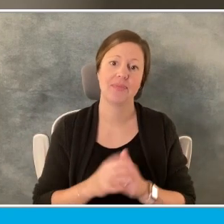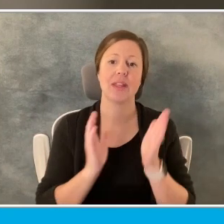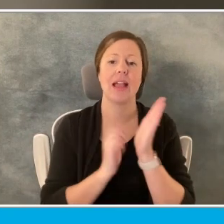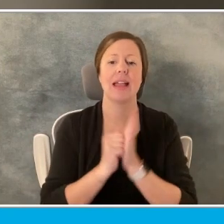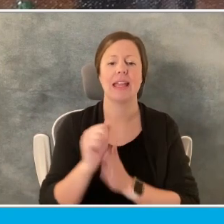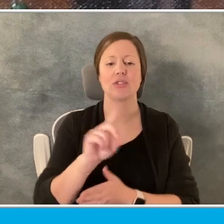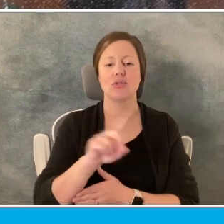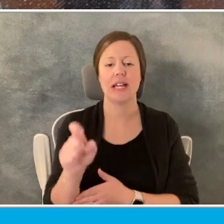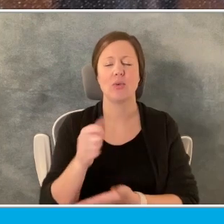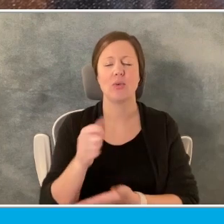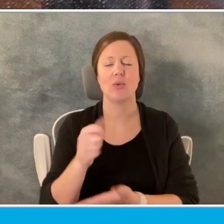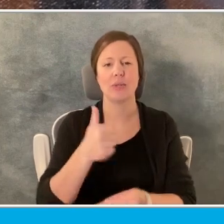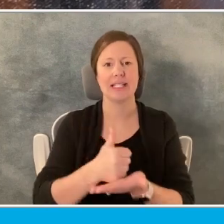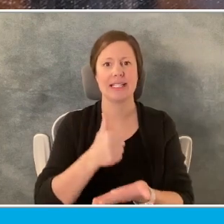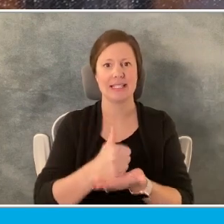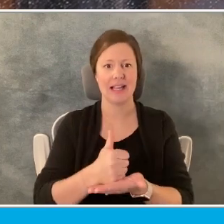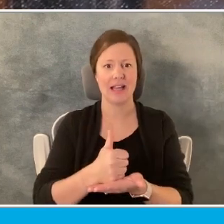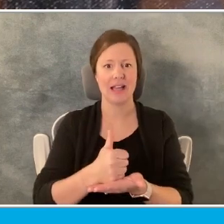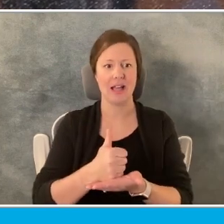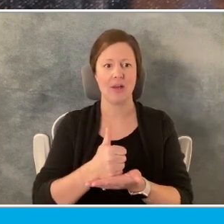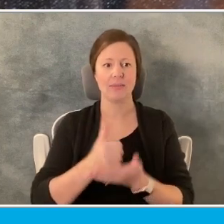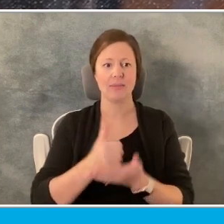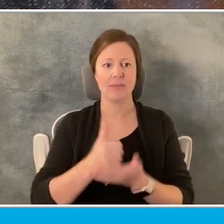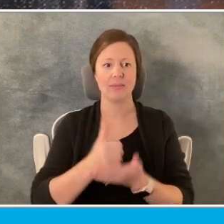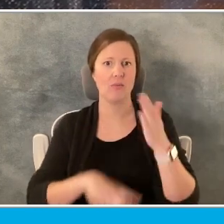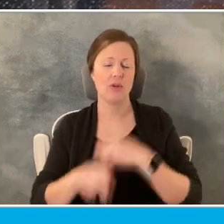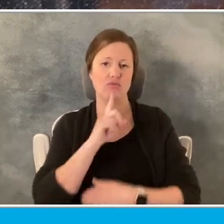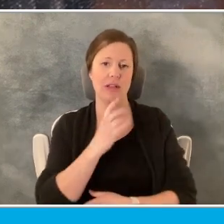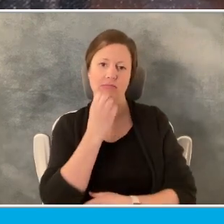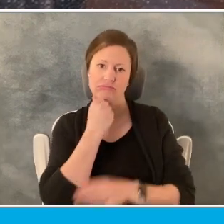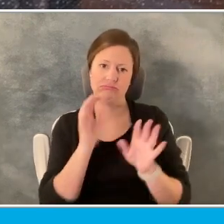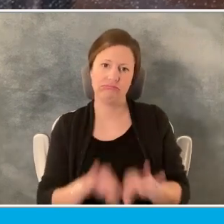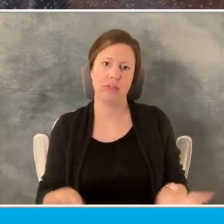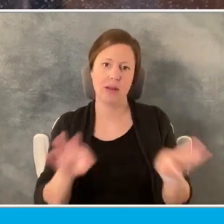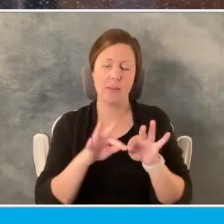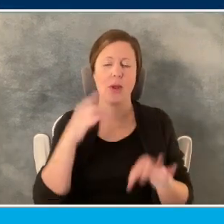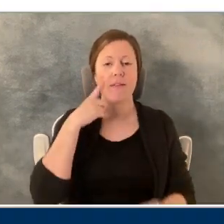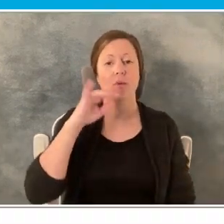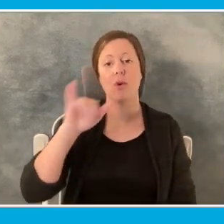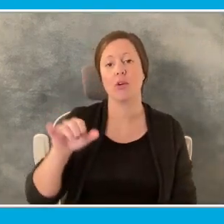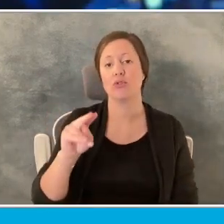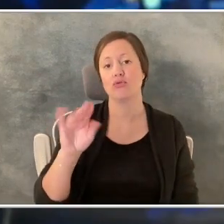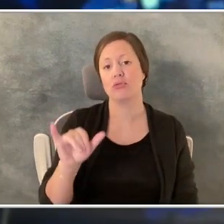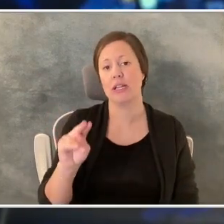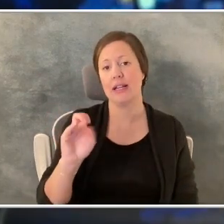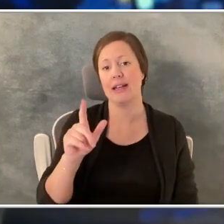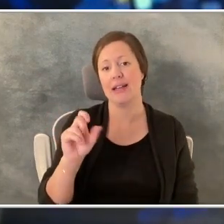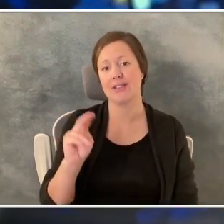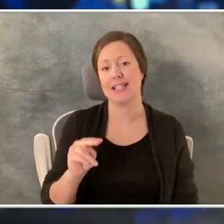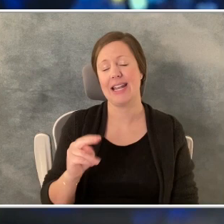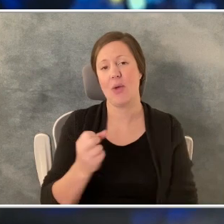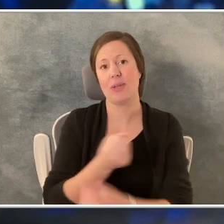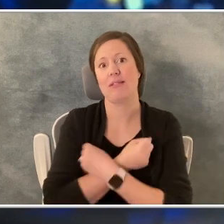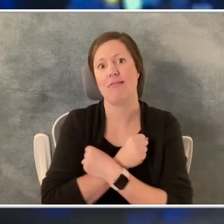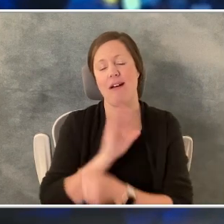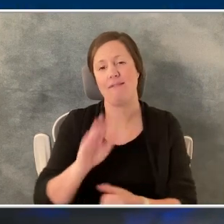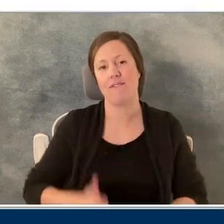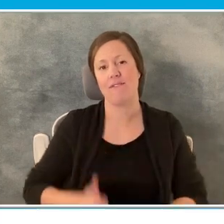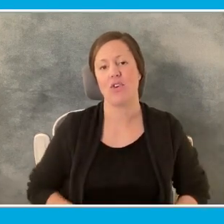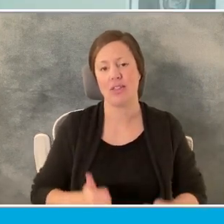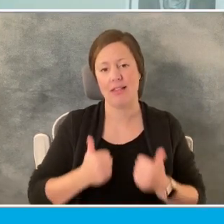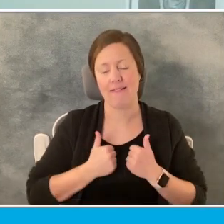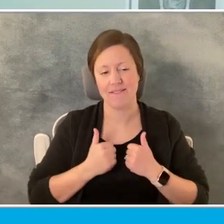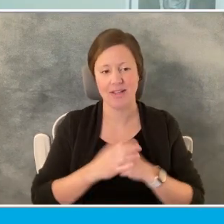bring focus to what's truly important. For Jenny Nelson, it was the love of her life. I'm Jessica Lovell on the next Morning Medical